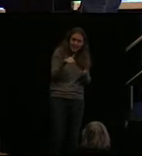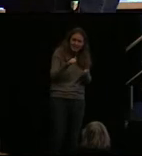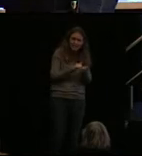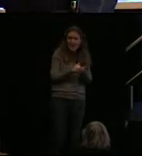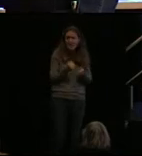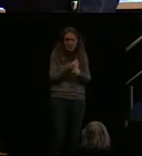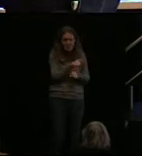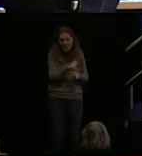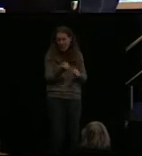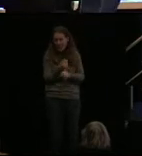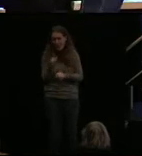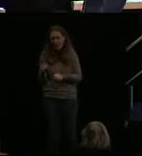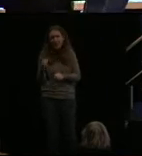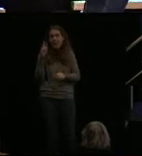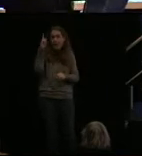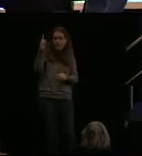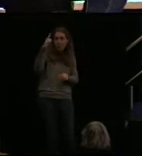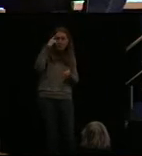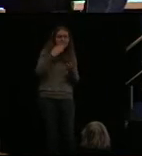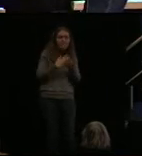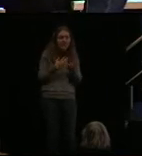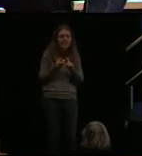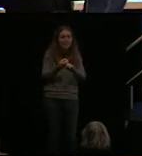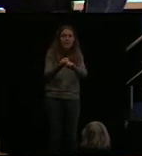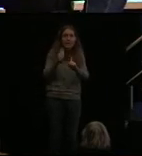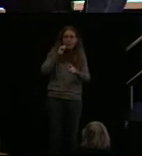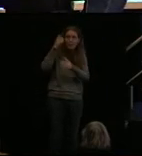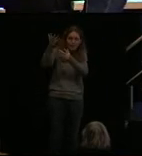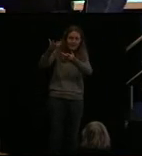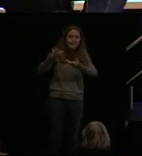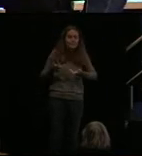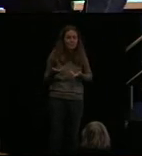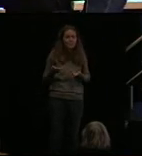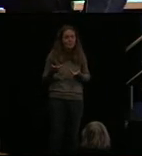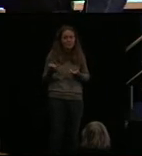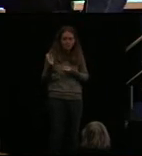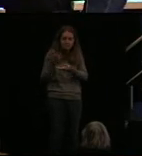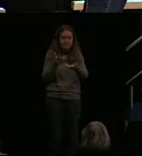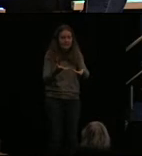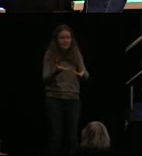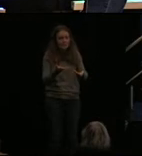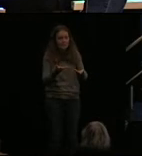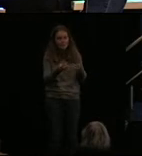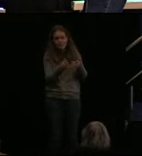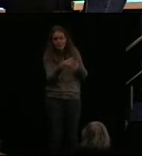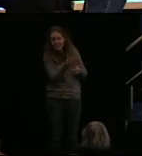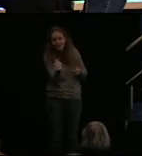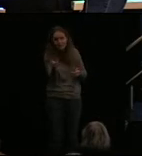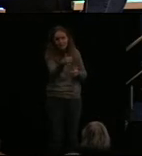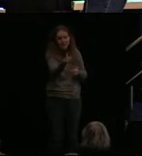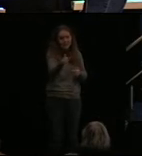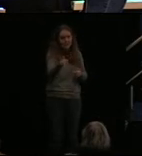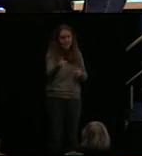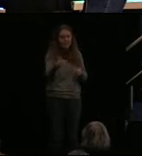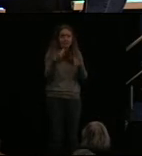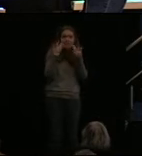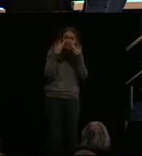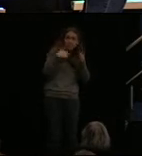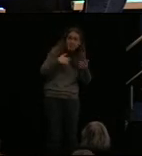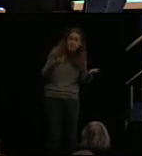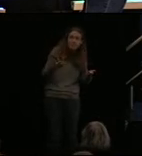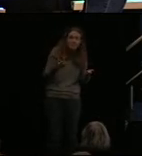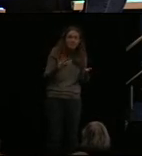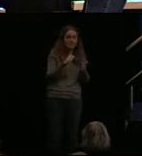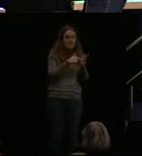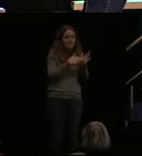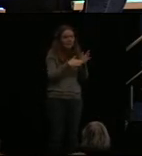that? God is faithful, and he will give you pointers, and you put out a fleece, and you say, show me this. And Jim